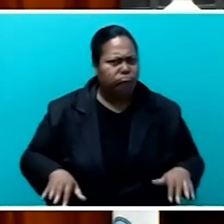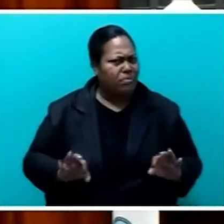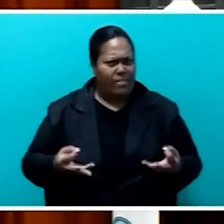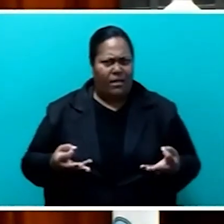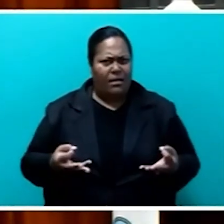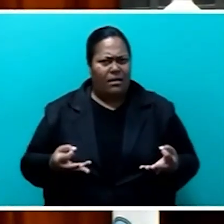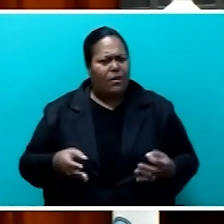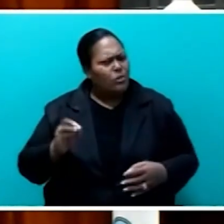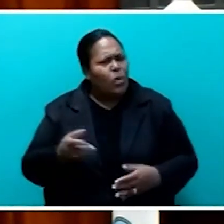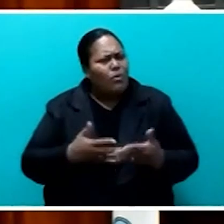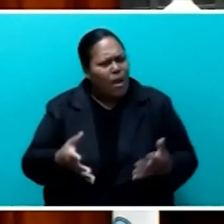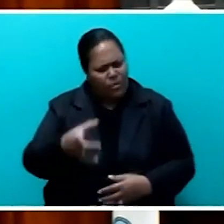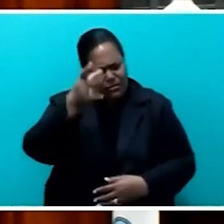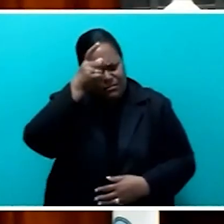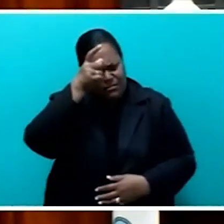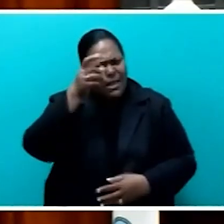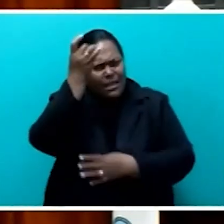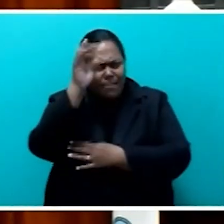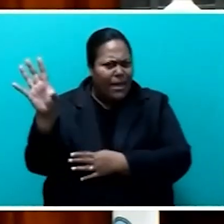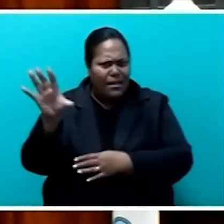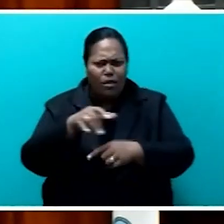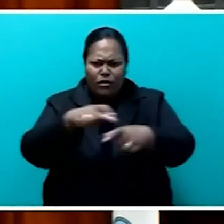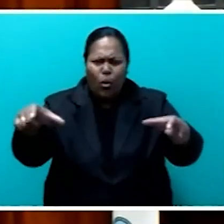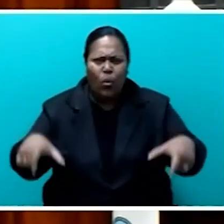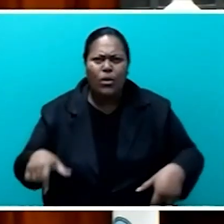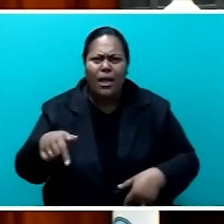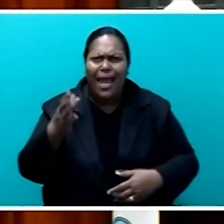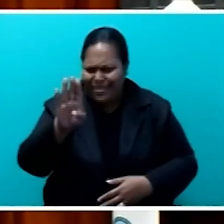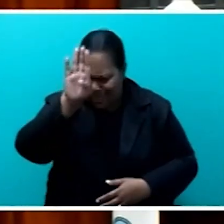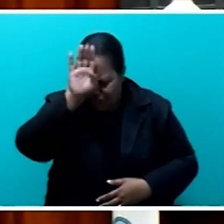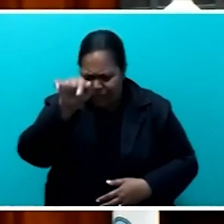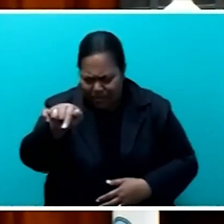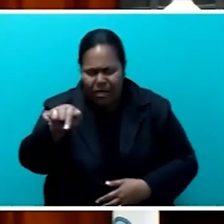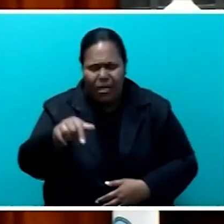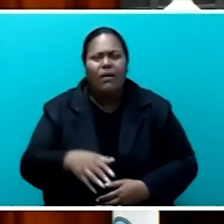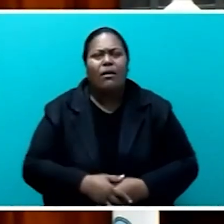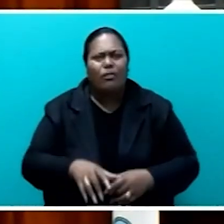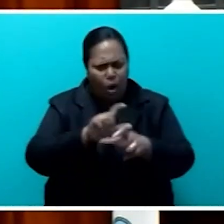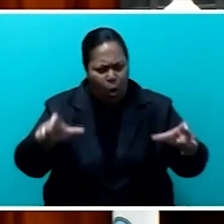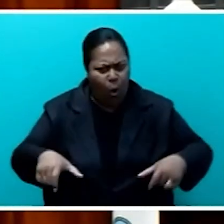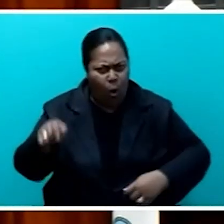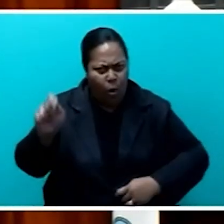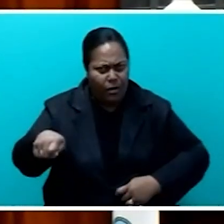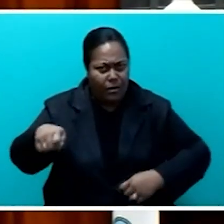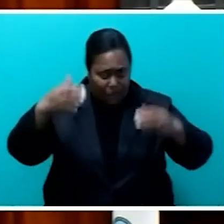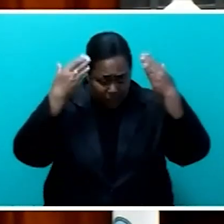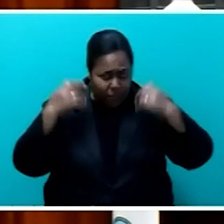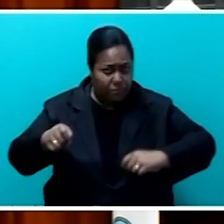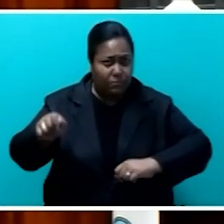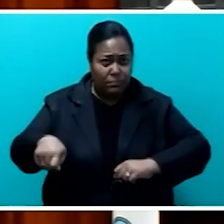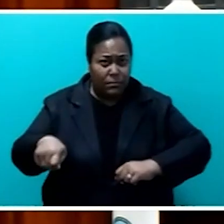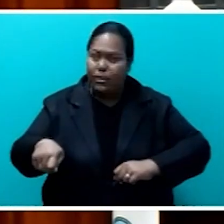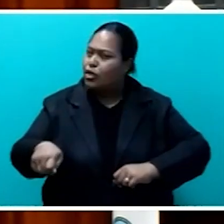independence of the judiciary, at least the head of the judiciary. Because in my view, the head of the executive cannot